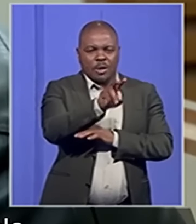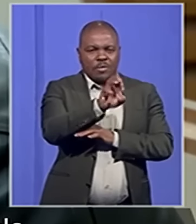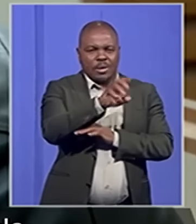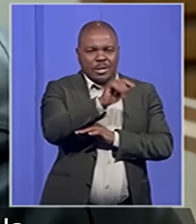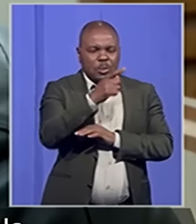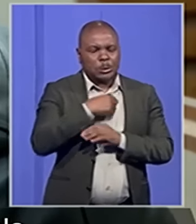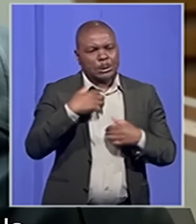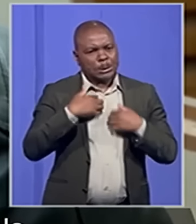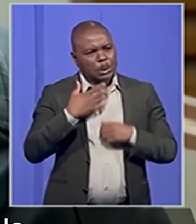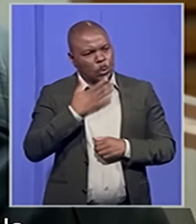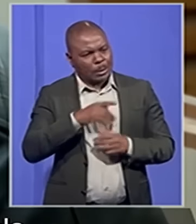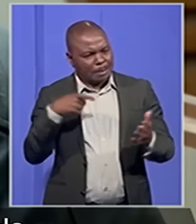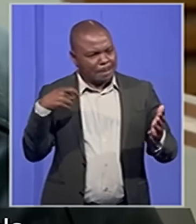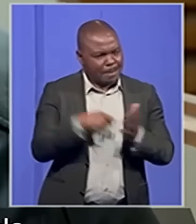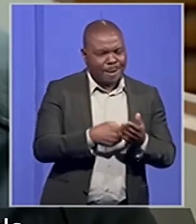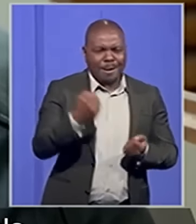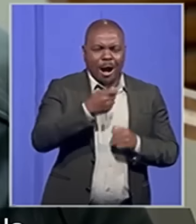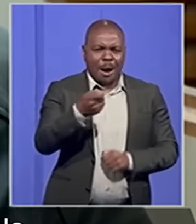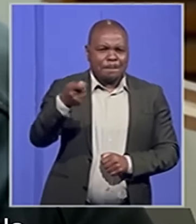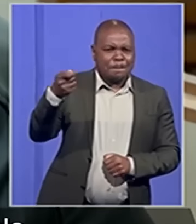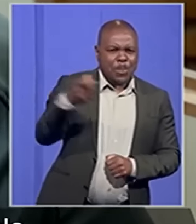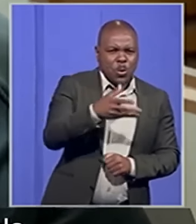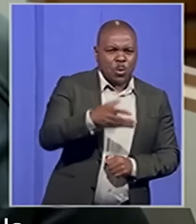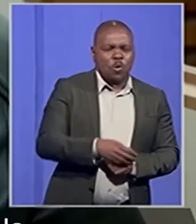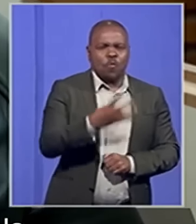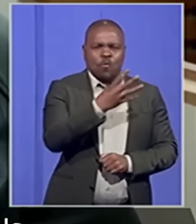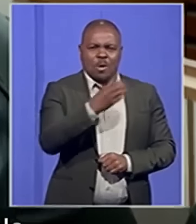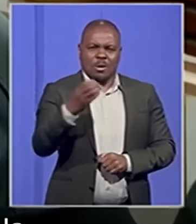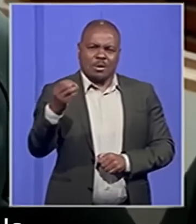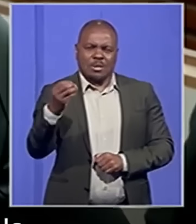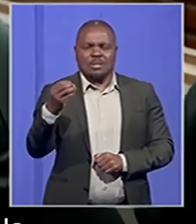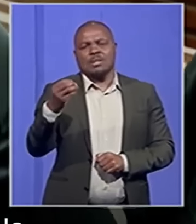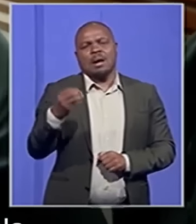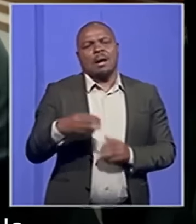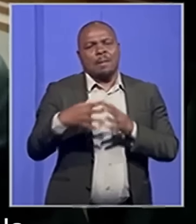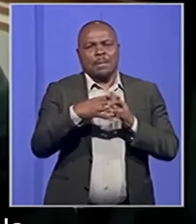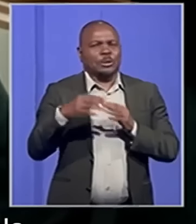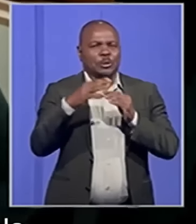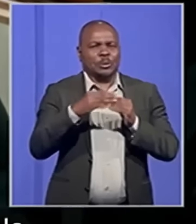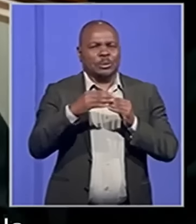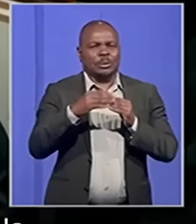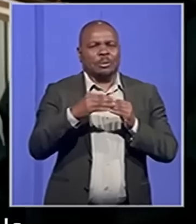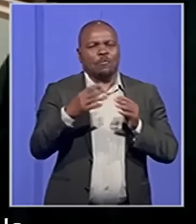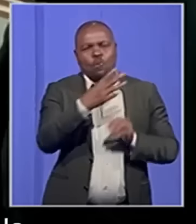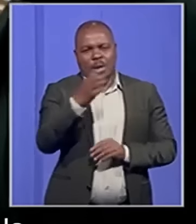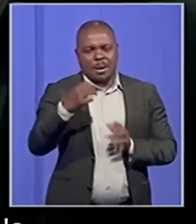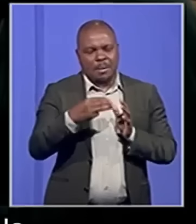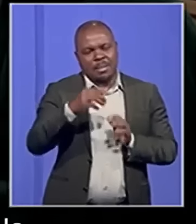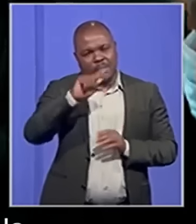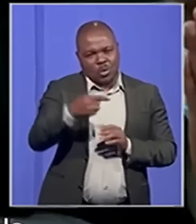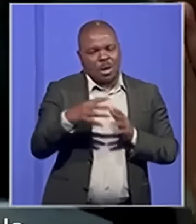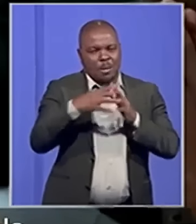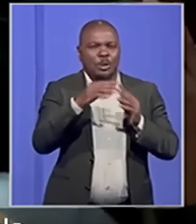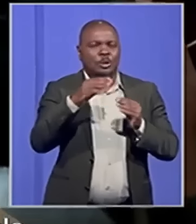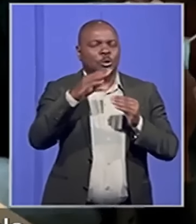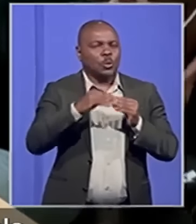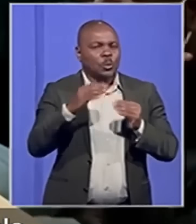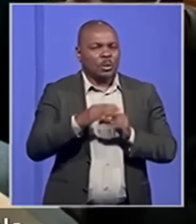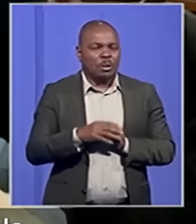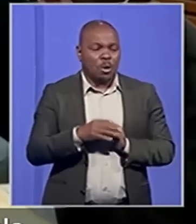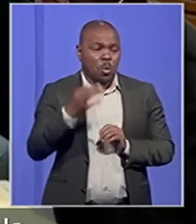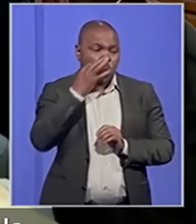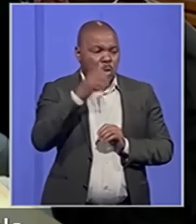ka theko e balelago go $400 ka didolara tša Amerika. Tlhatsi e fane ka botlhatse bja gore tšatšing leo o bone